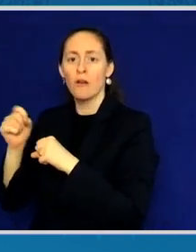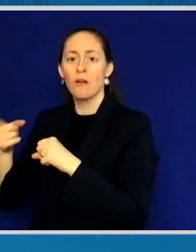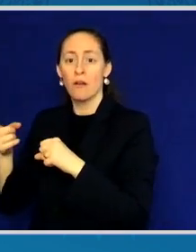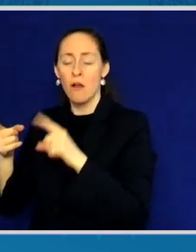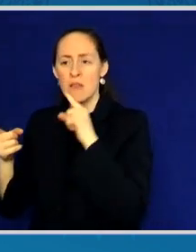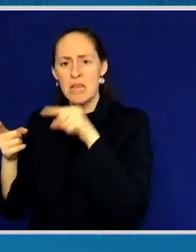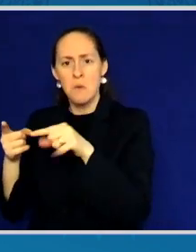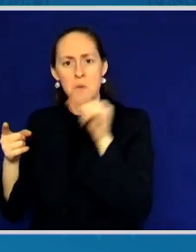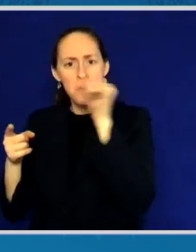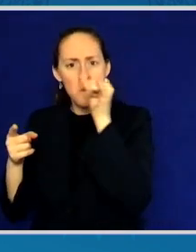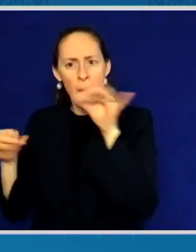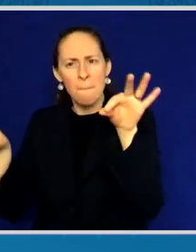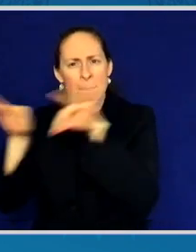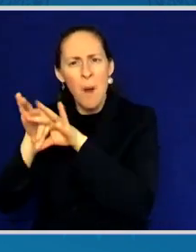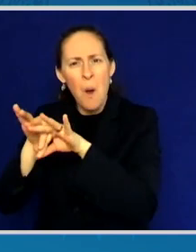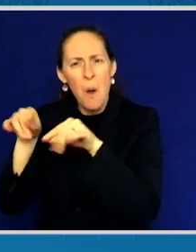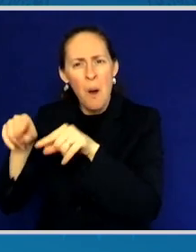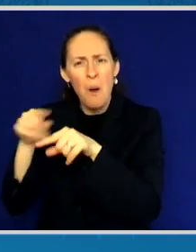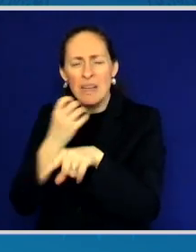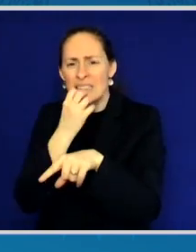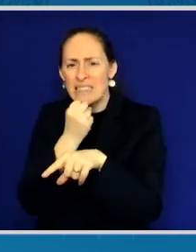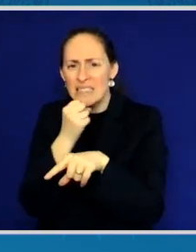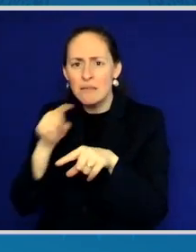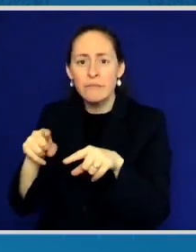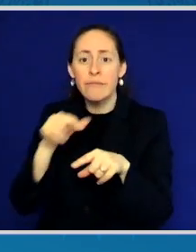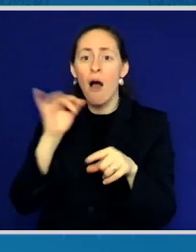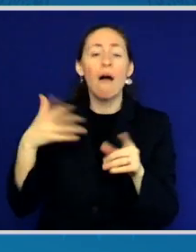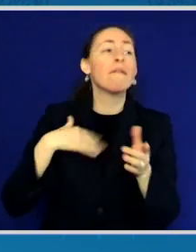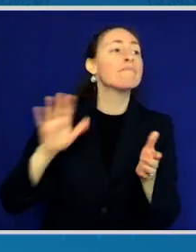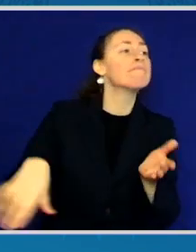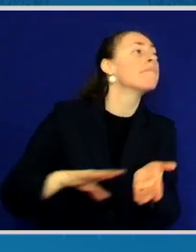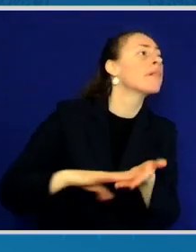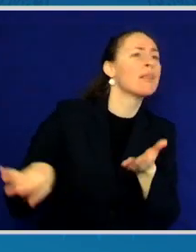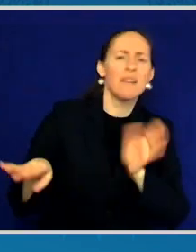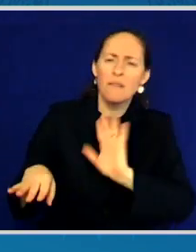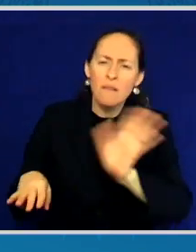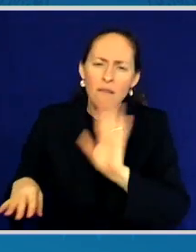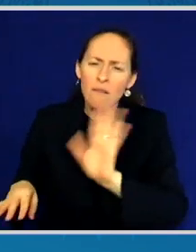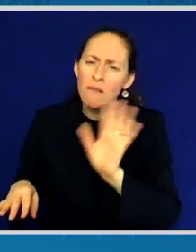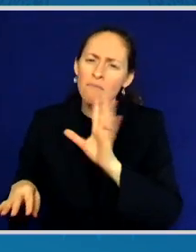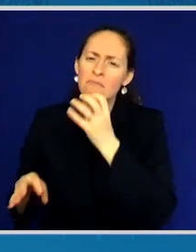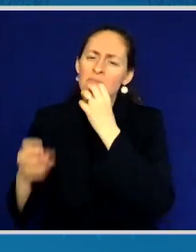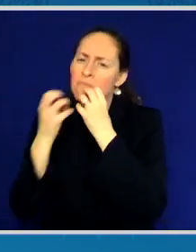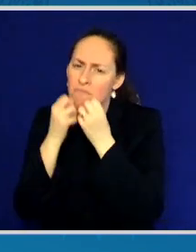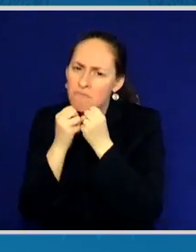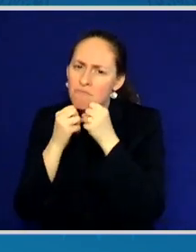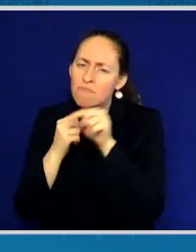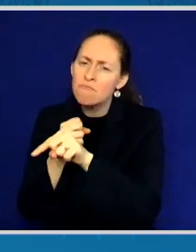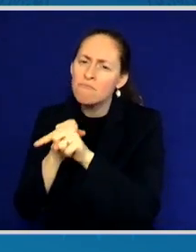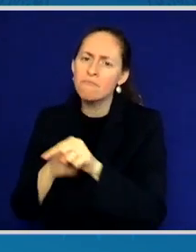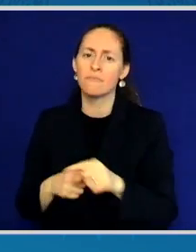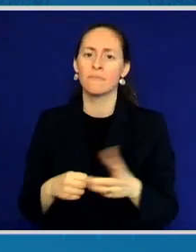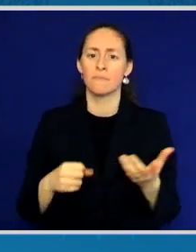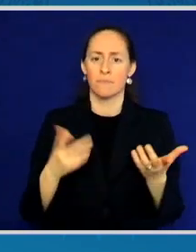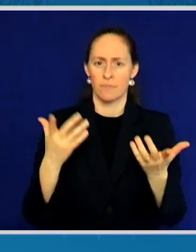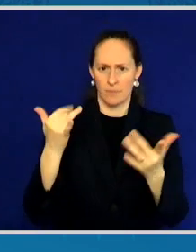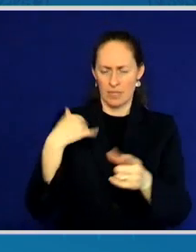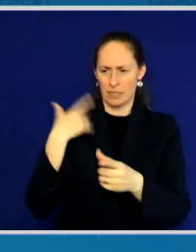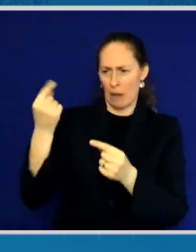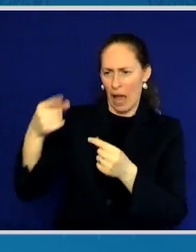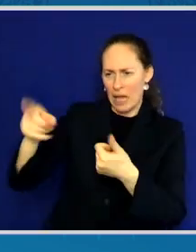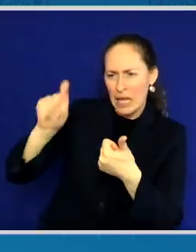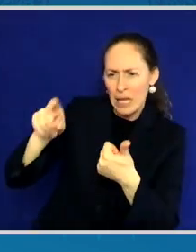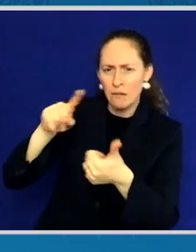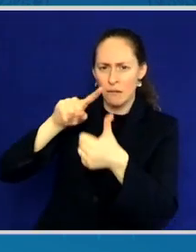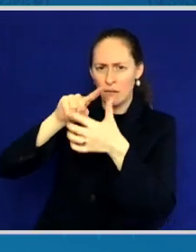workers, and by the way, should not be sacrificial workers. And that means understanding what they need in terms of being in the workplace